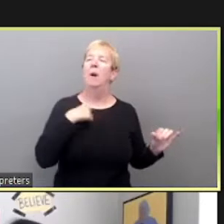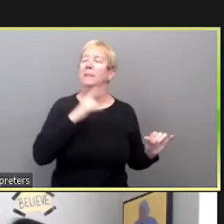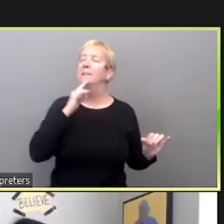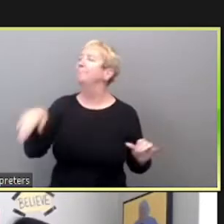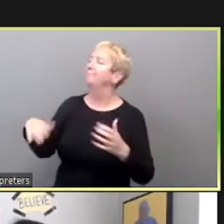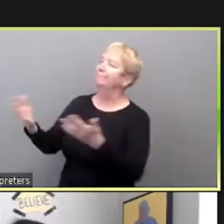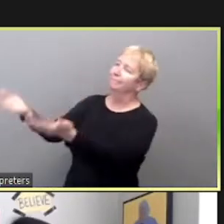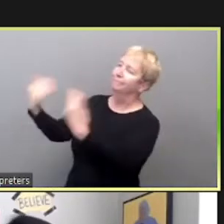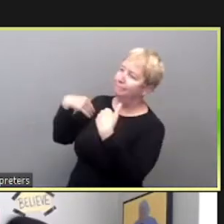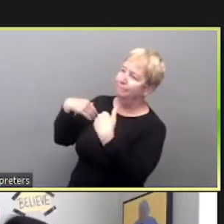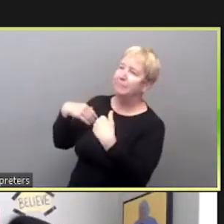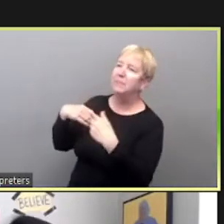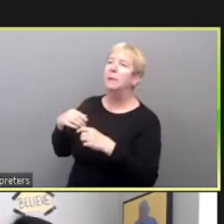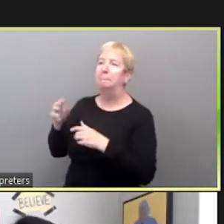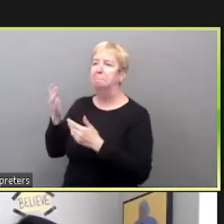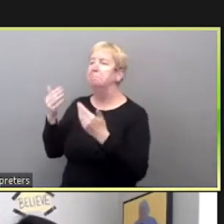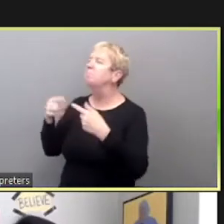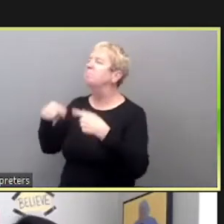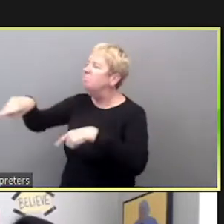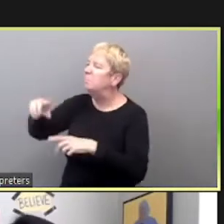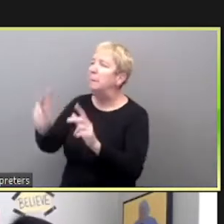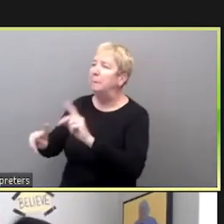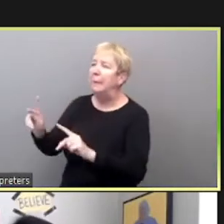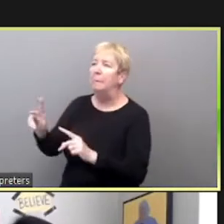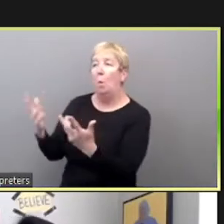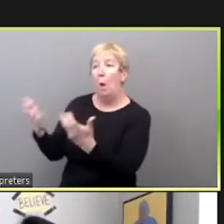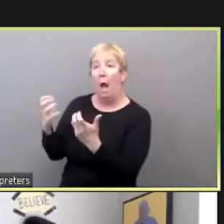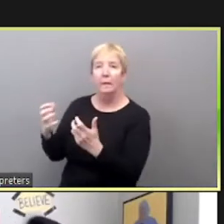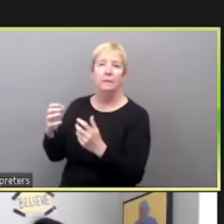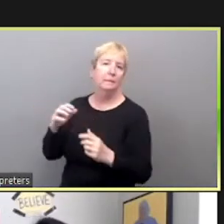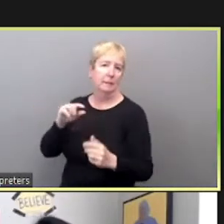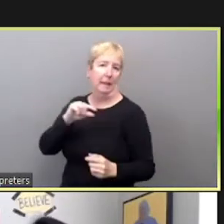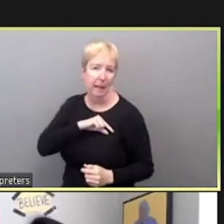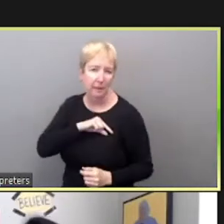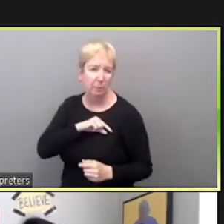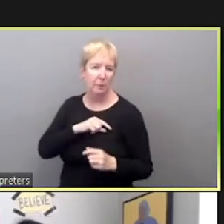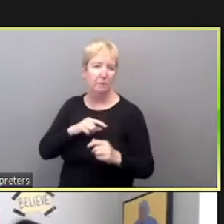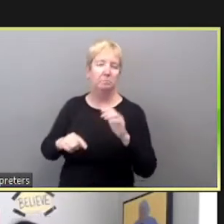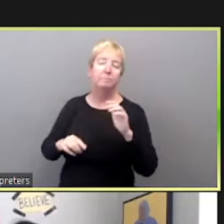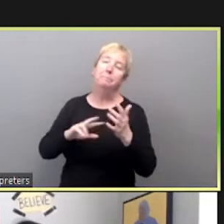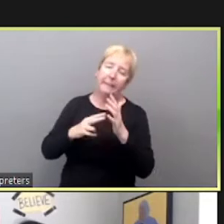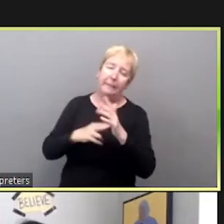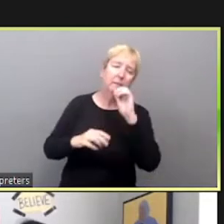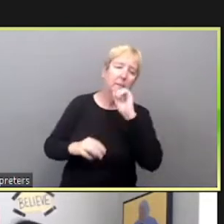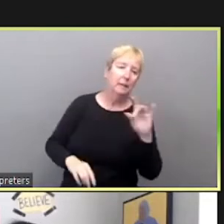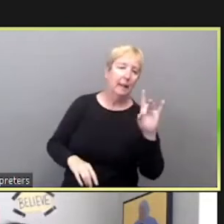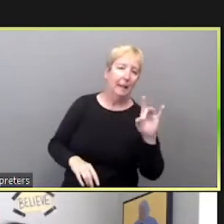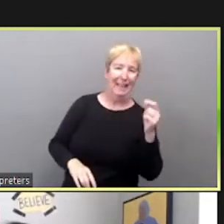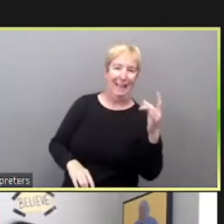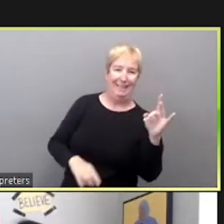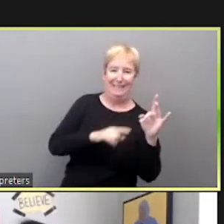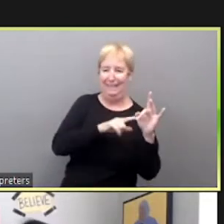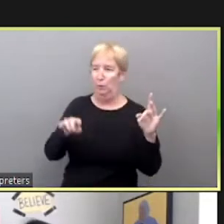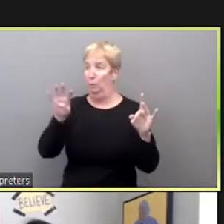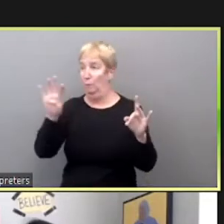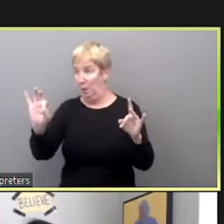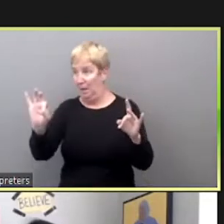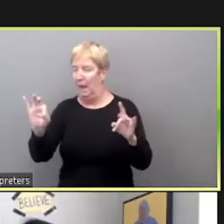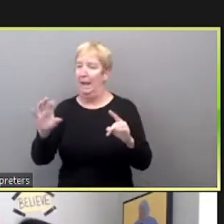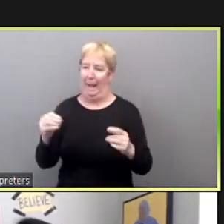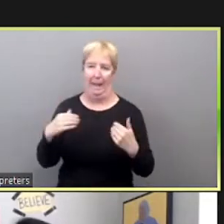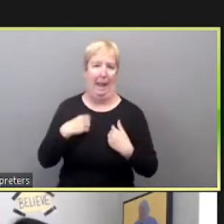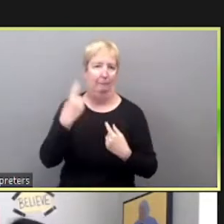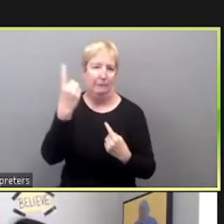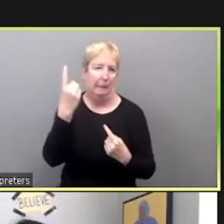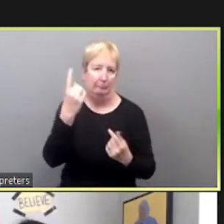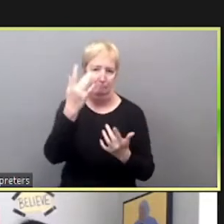Mays, people who might also are eligible, 18 to 49-year-olds with underlying medical conditions, and 18